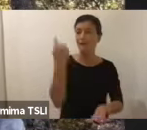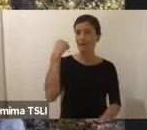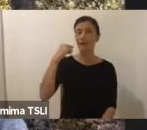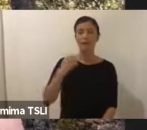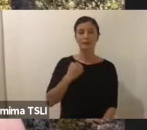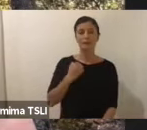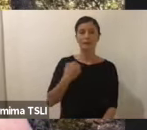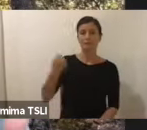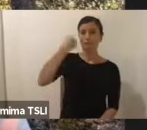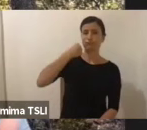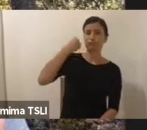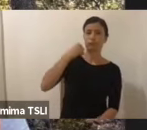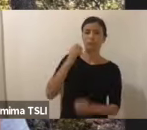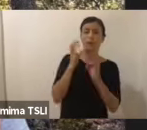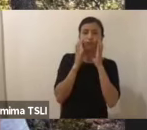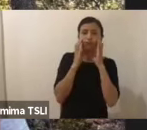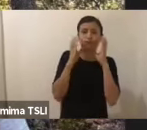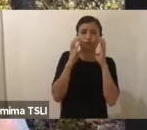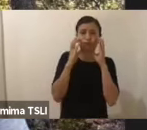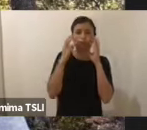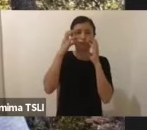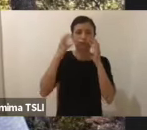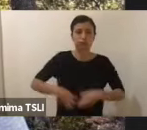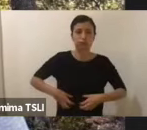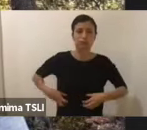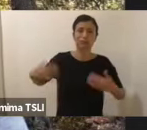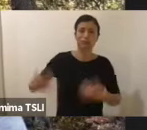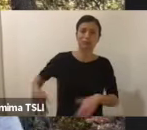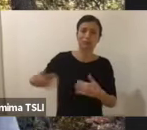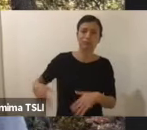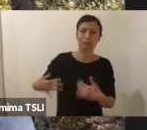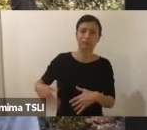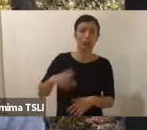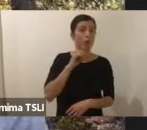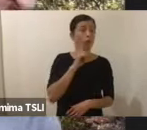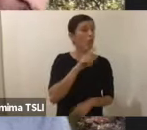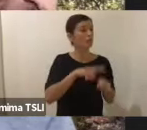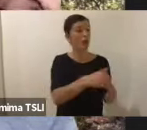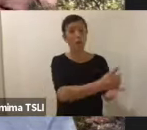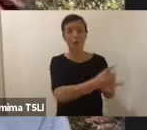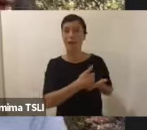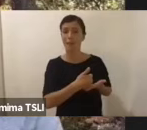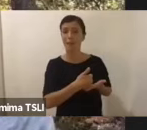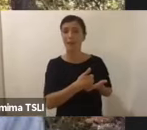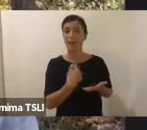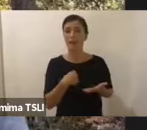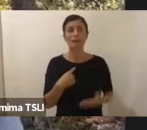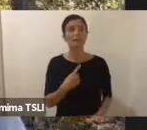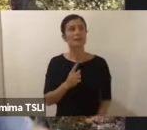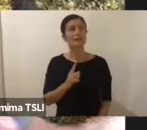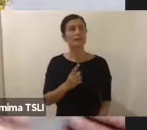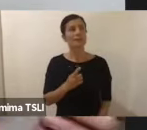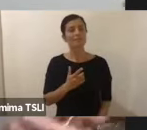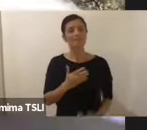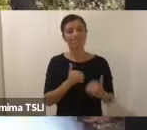this woman really coming to help me but i couldn't be with her and actually i know that i don't have much time but i'd really like to